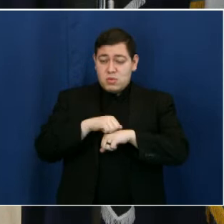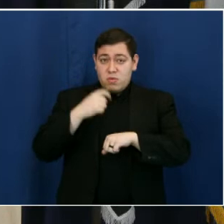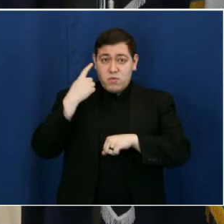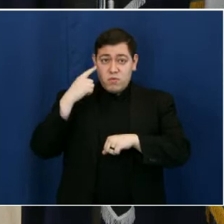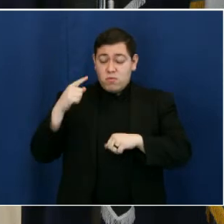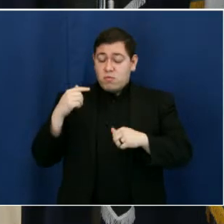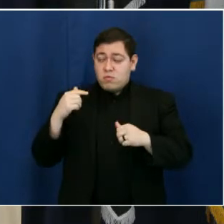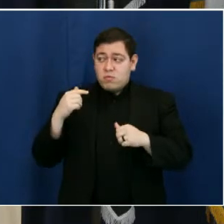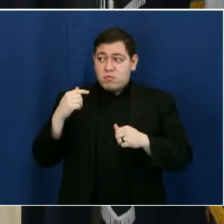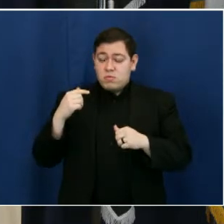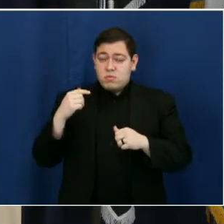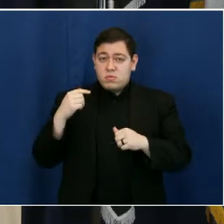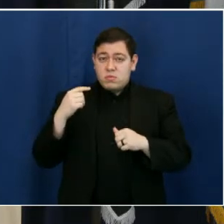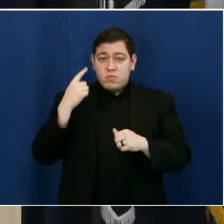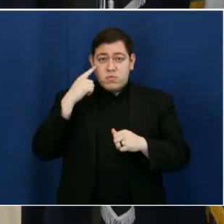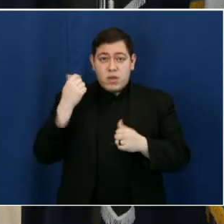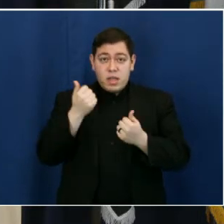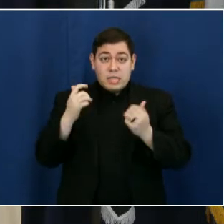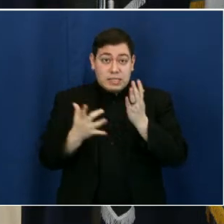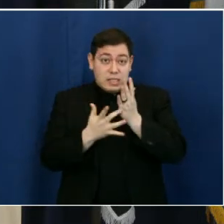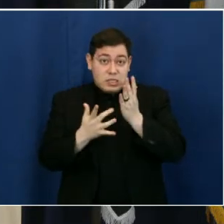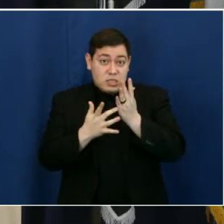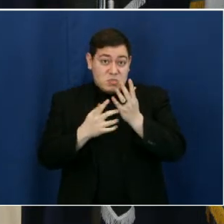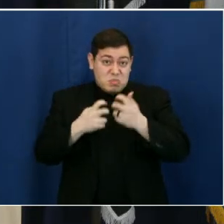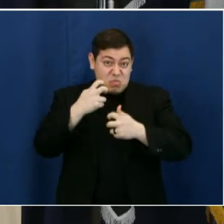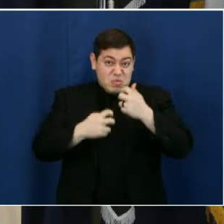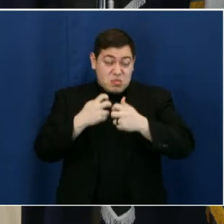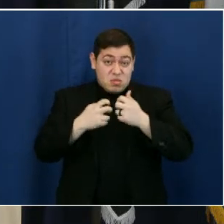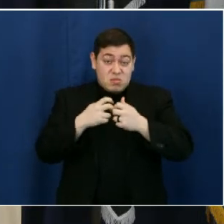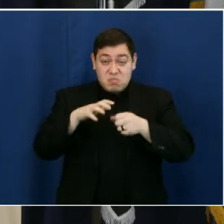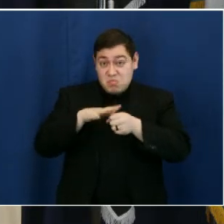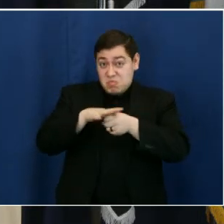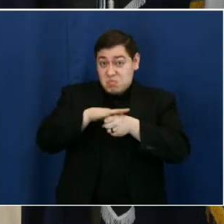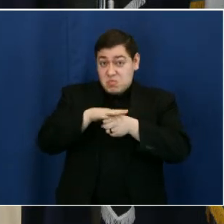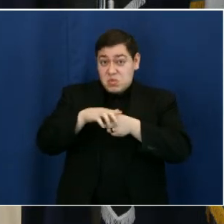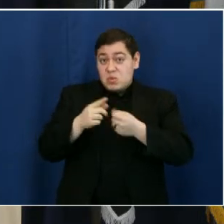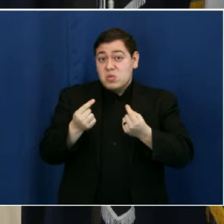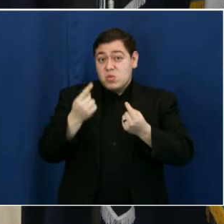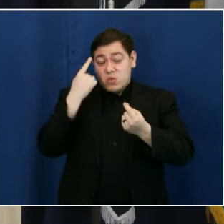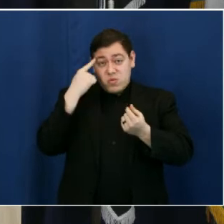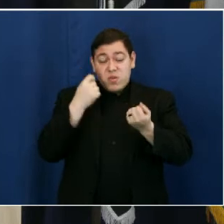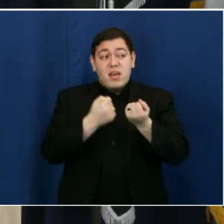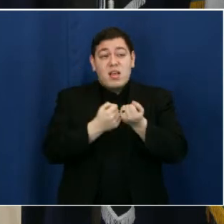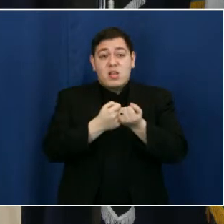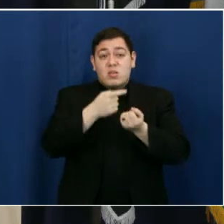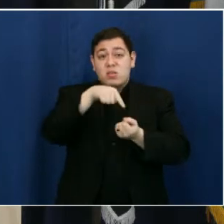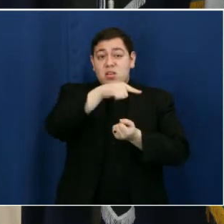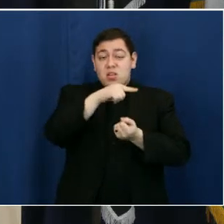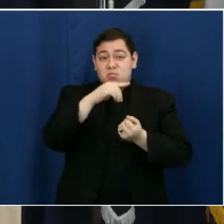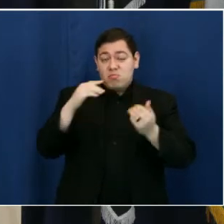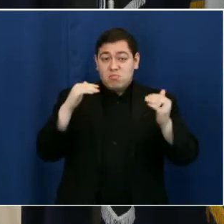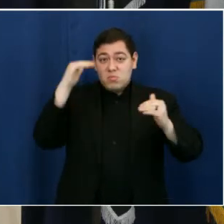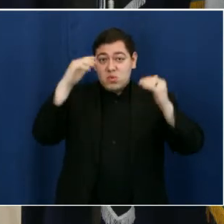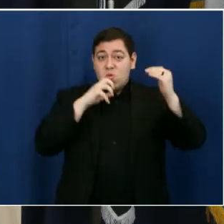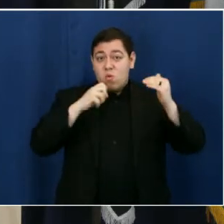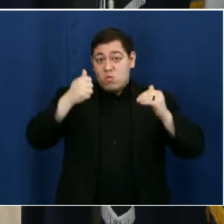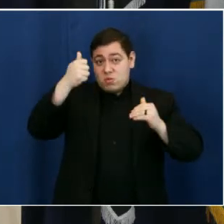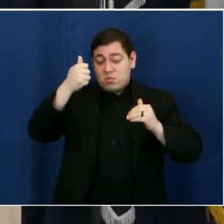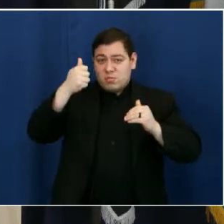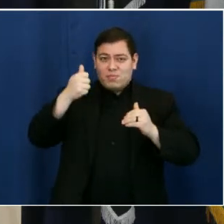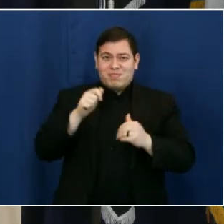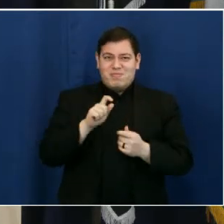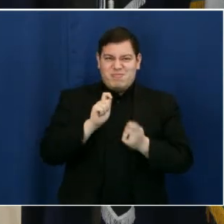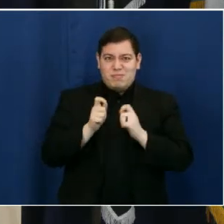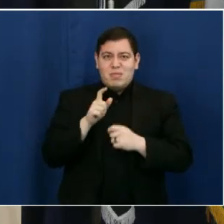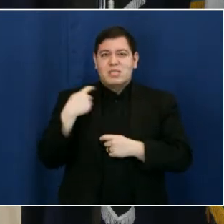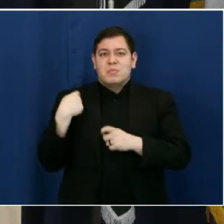to technological issues. What is the county doing to make it easier for seniors to sign up? La pregunta es